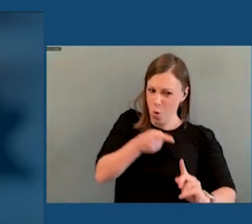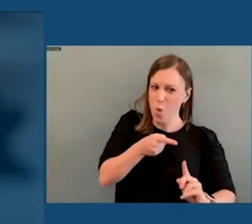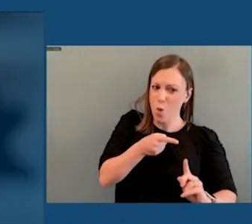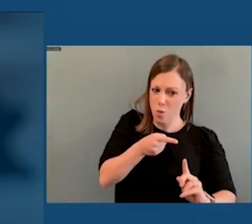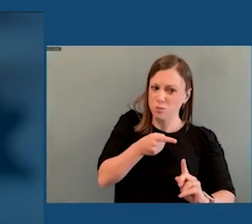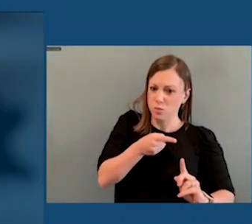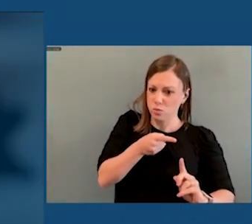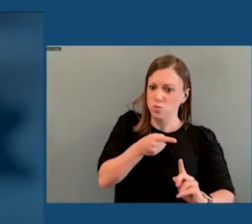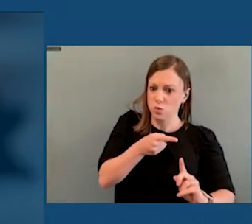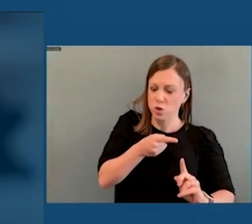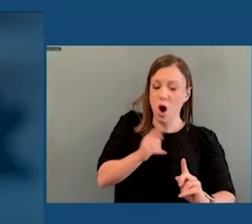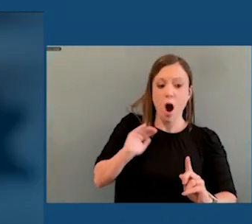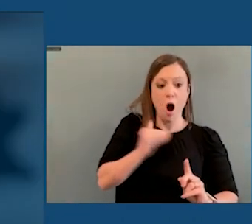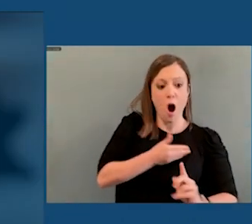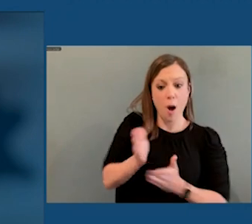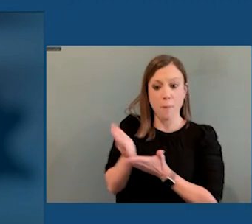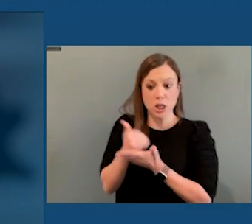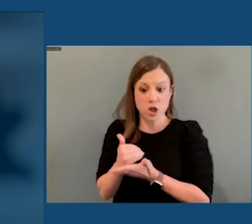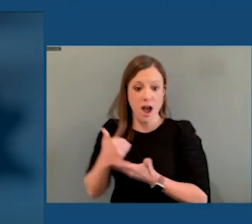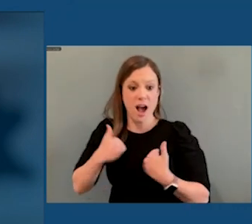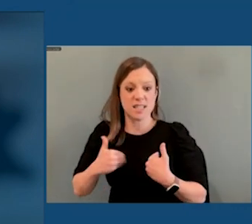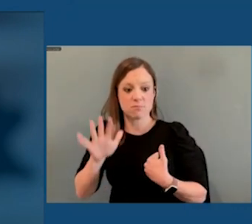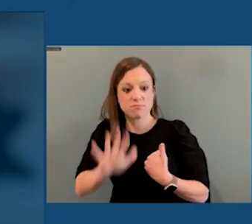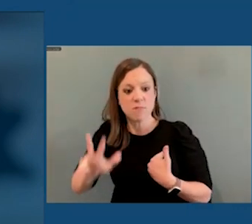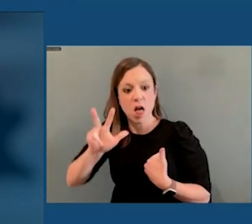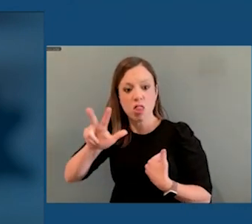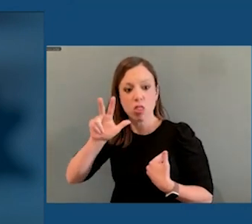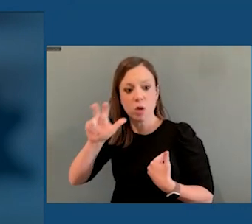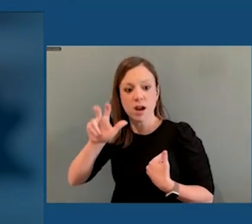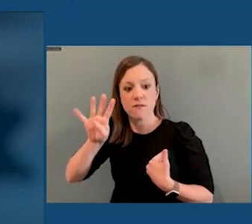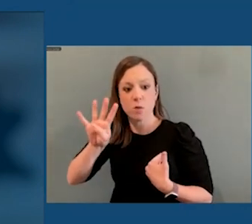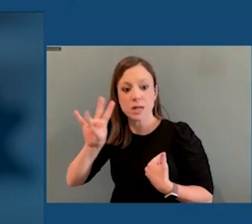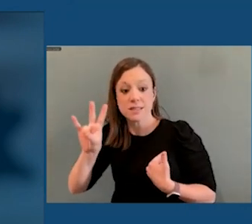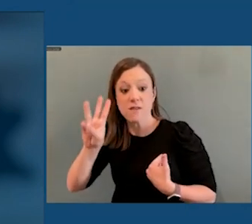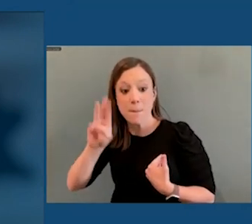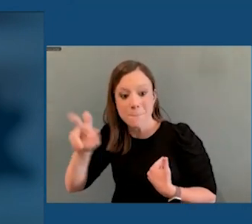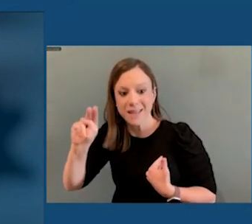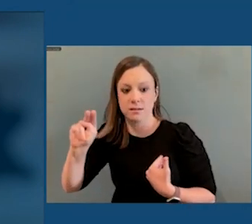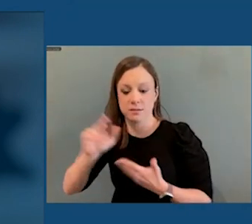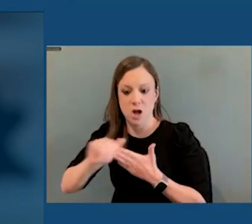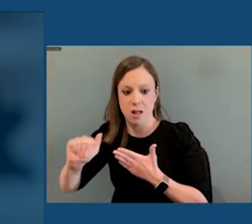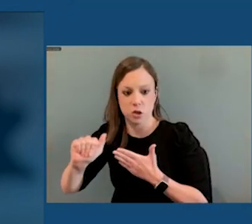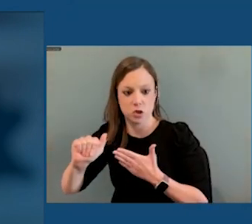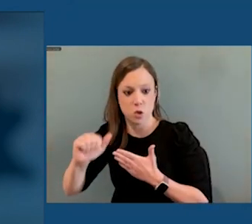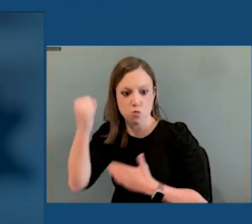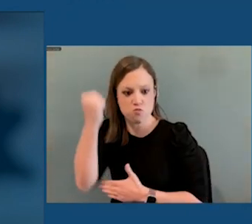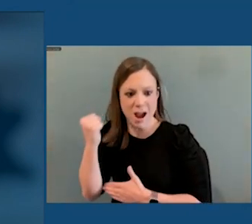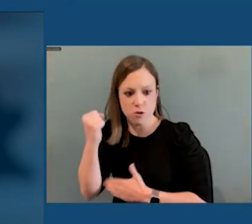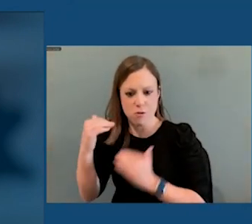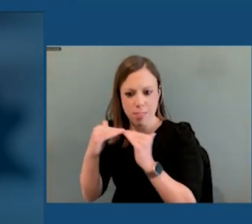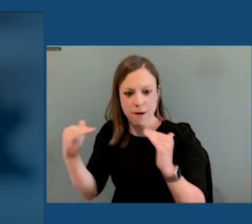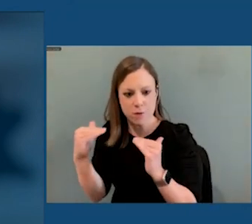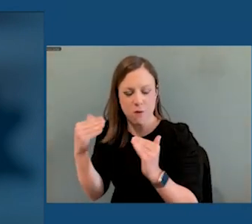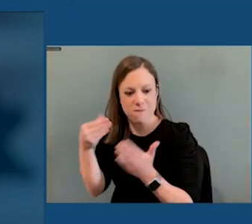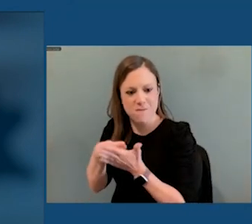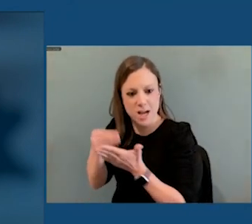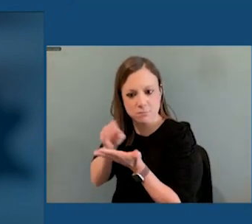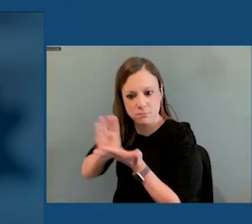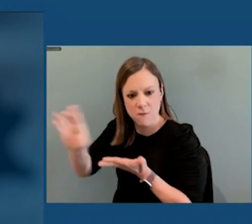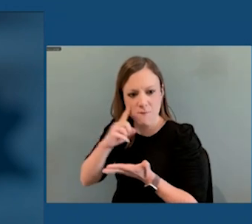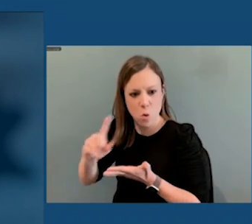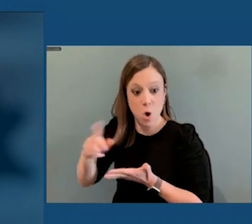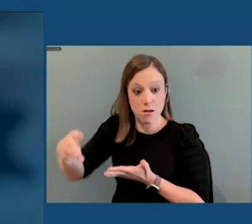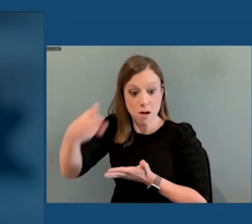sets aside over $347 million, record funding for gun violence prevention programs, so we can